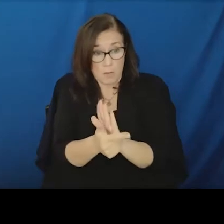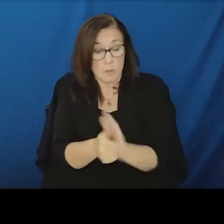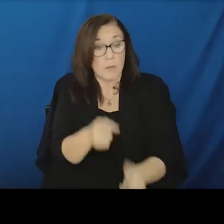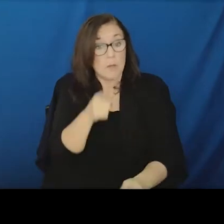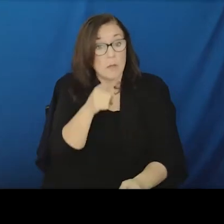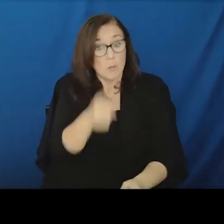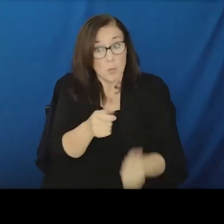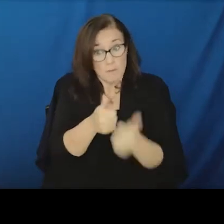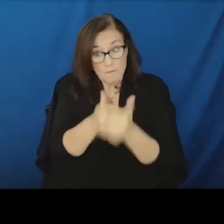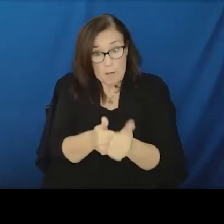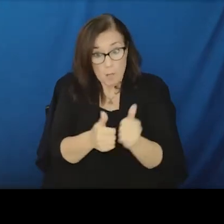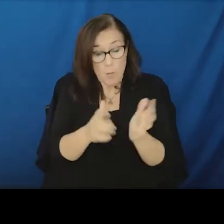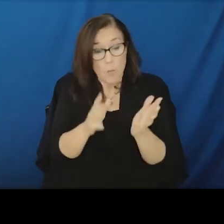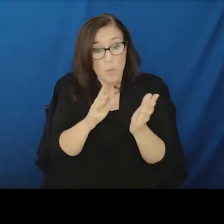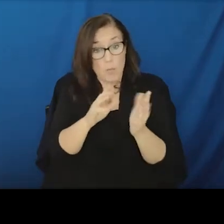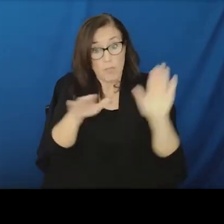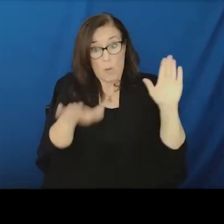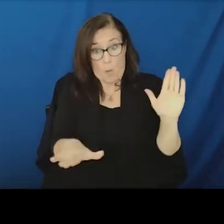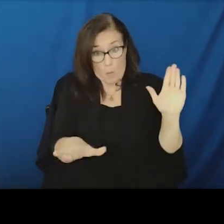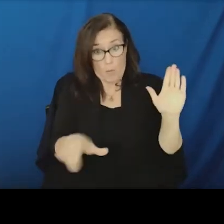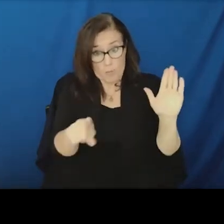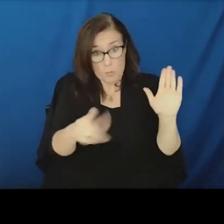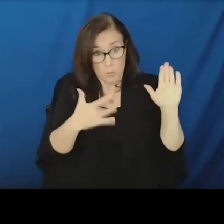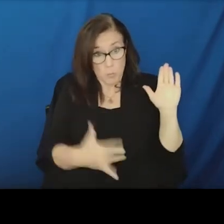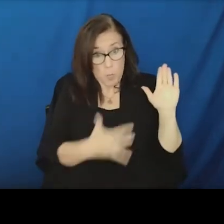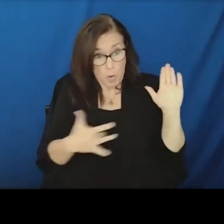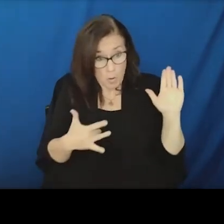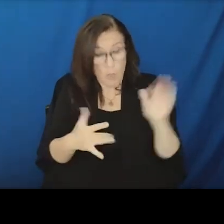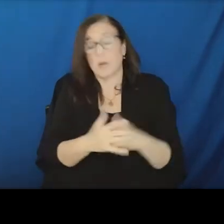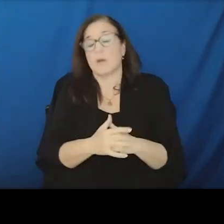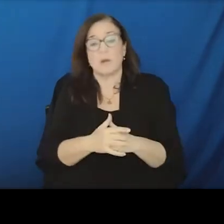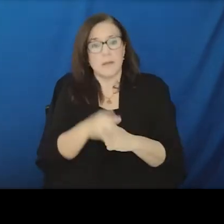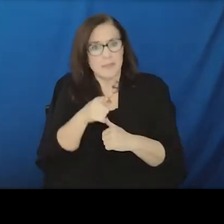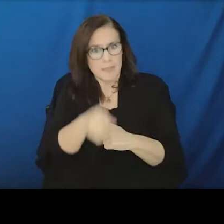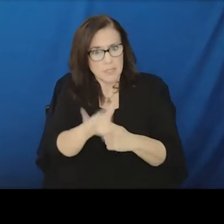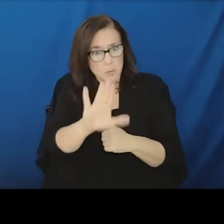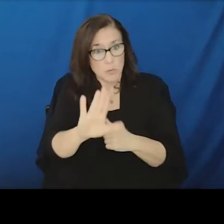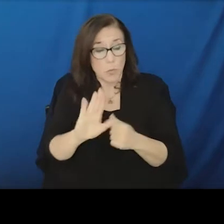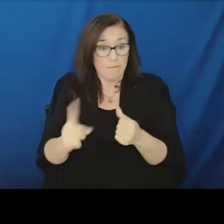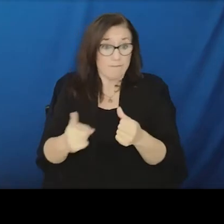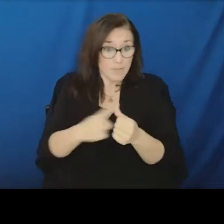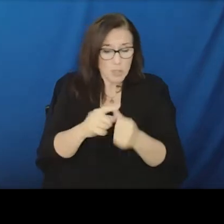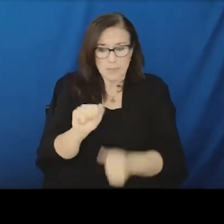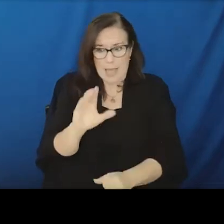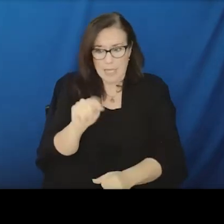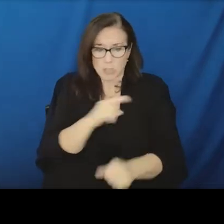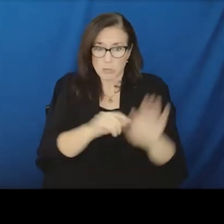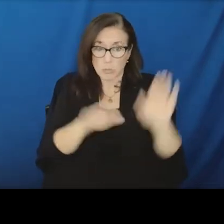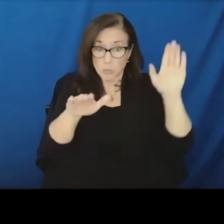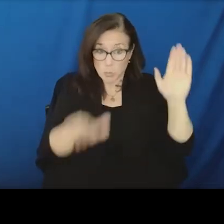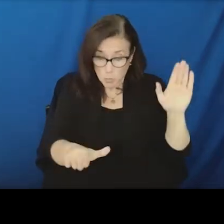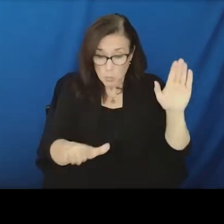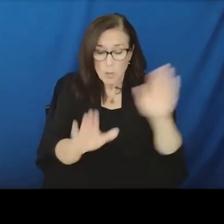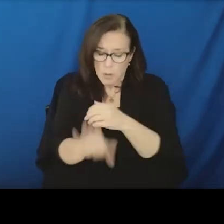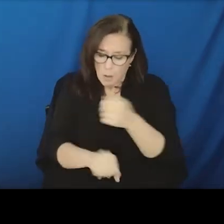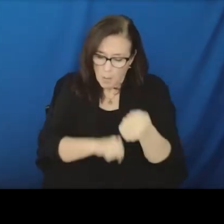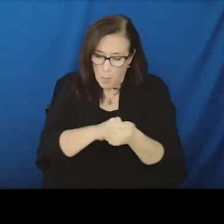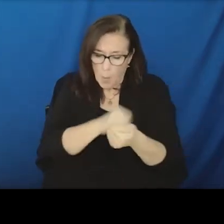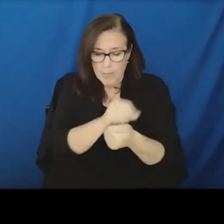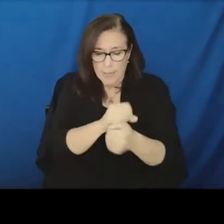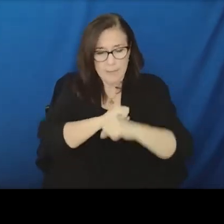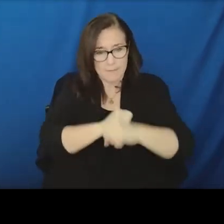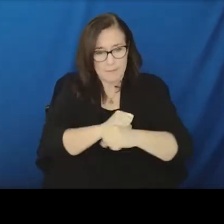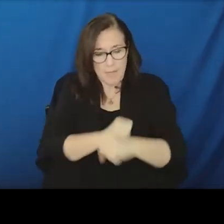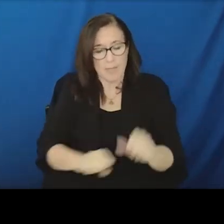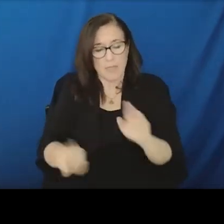oath that you swore when you took office. This was your first action as board members, to uphold and defend the United States